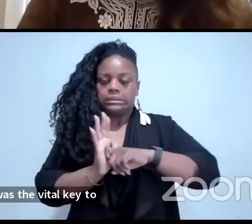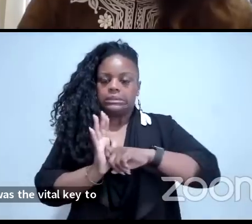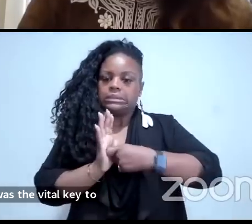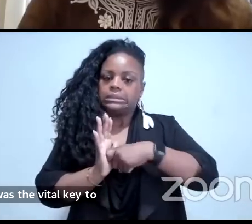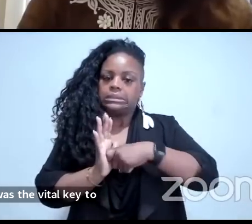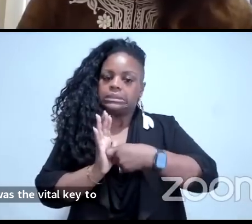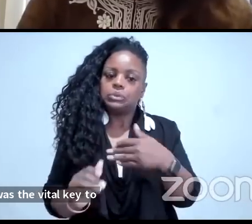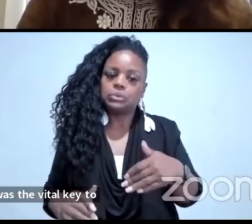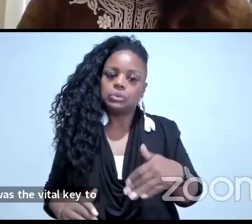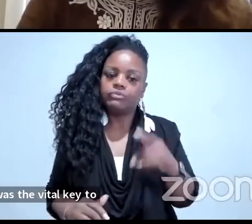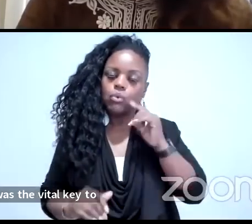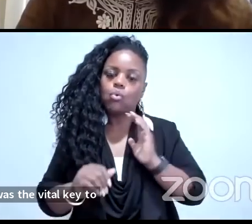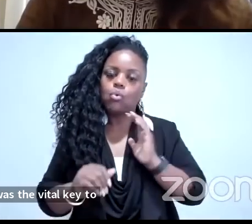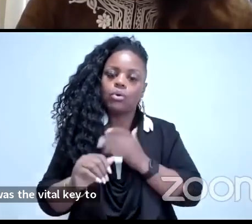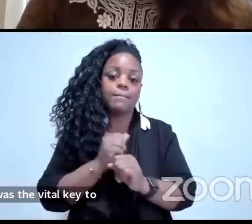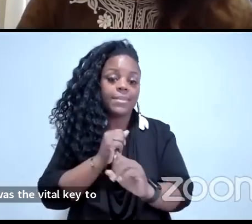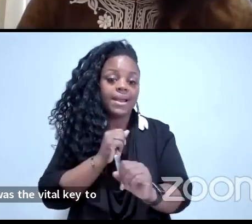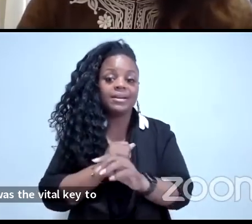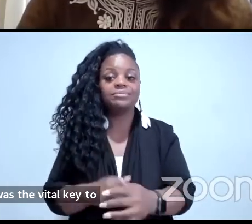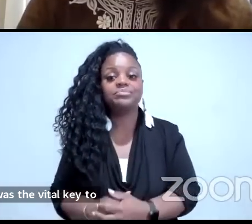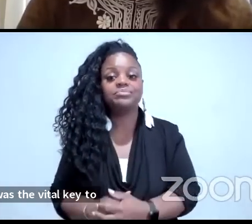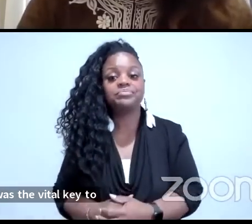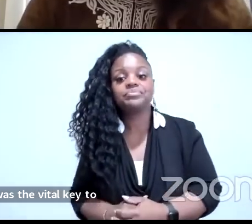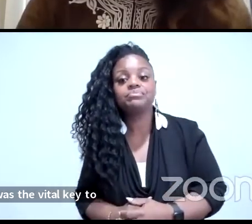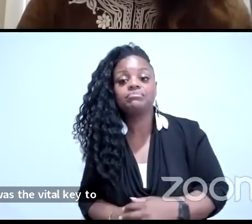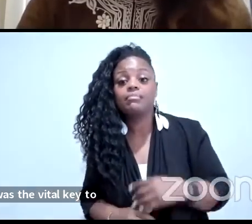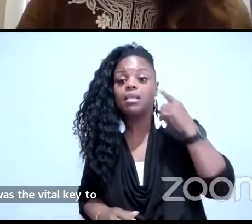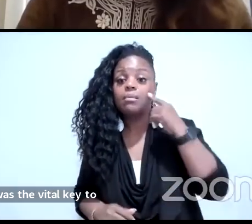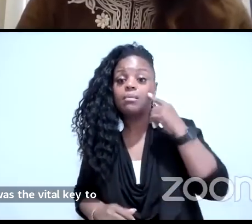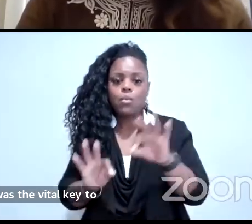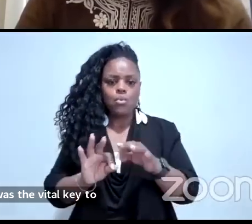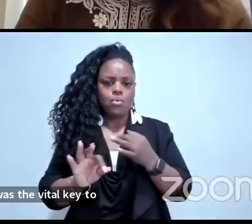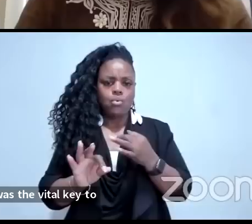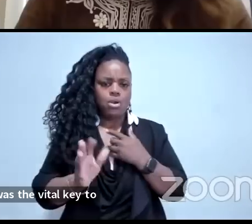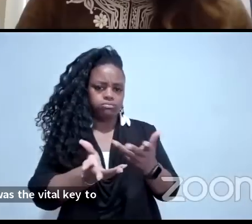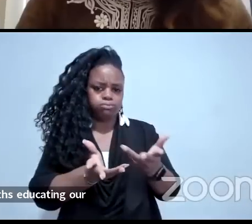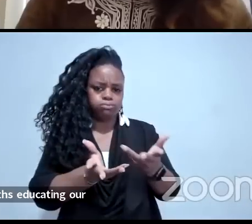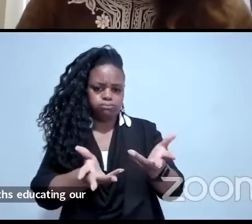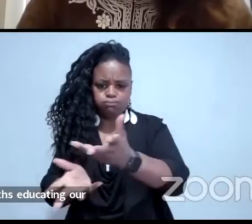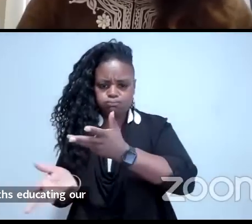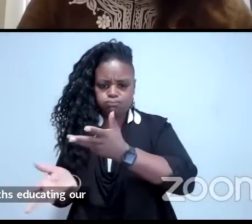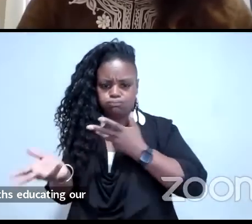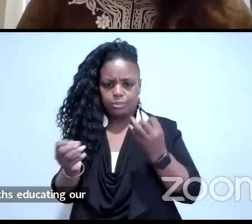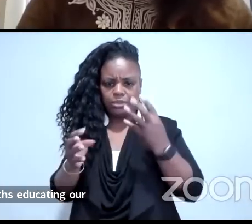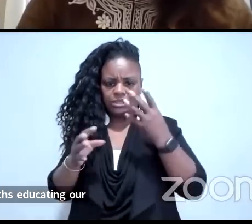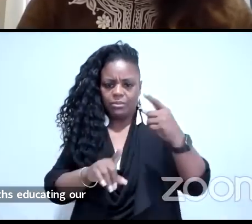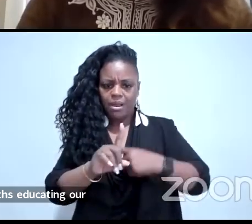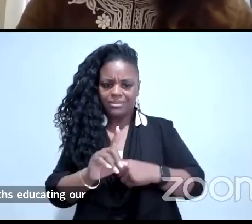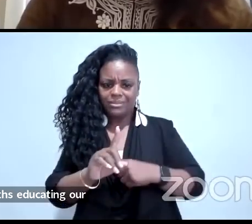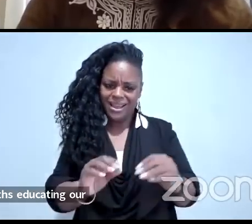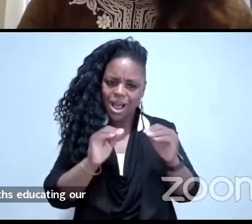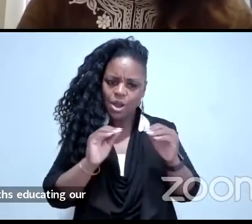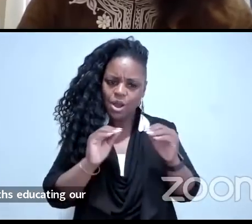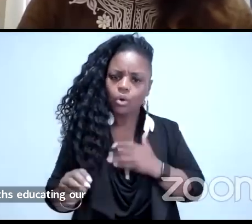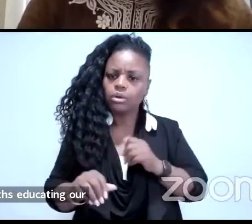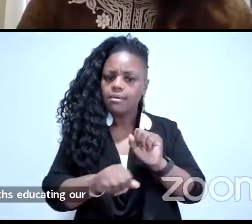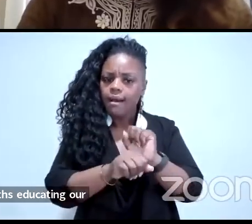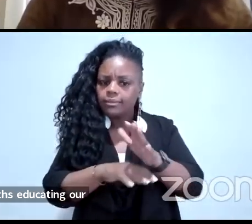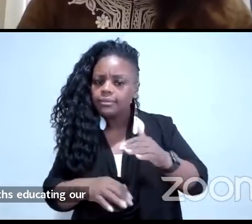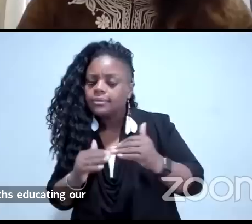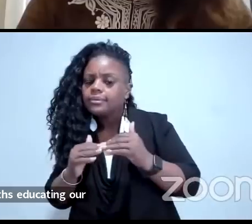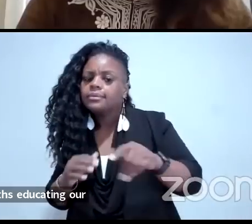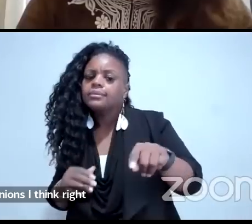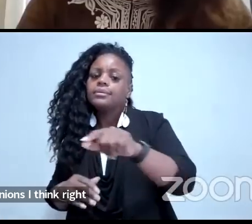our colleagues first. And as far as the established unions, I think right now what they can do,